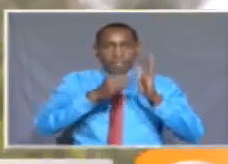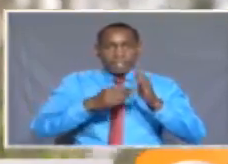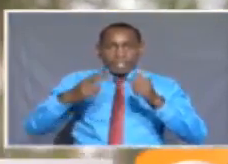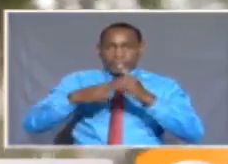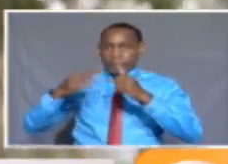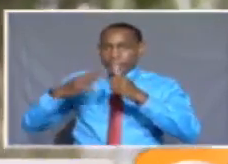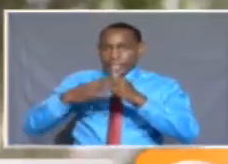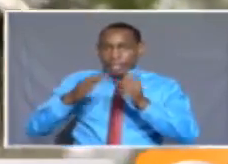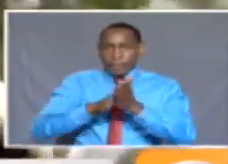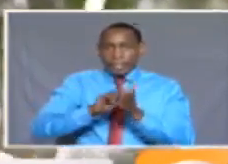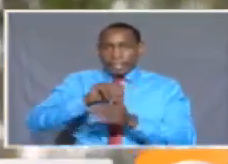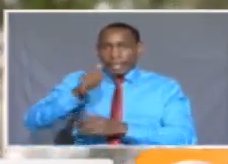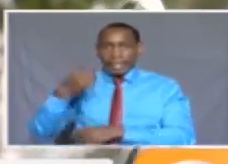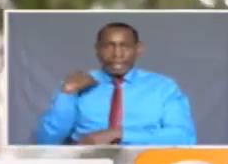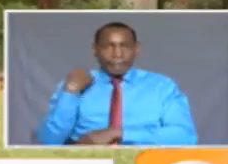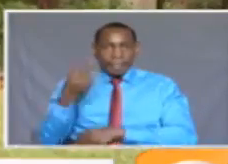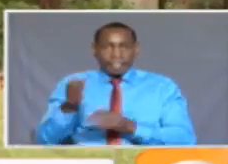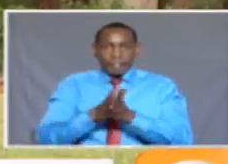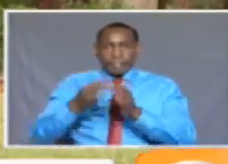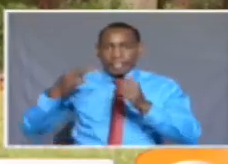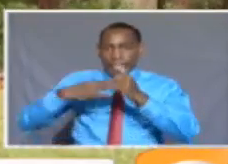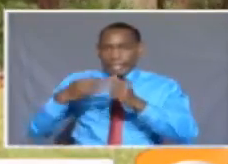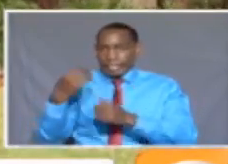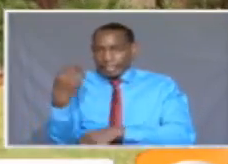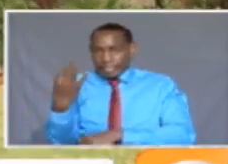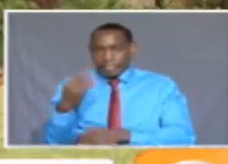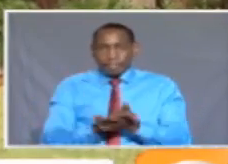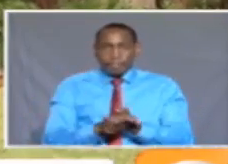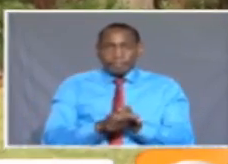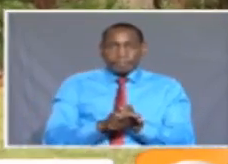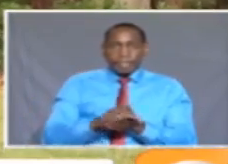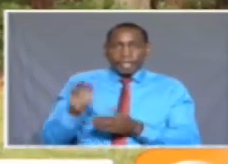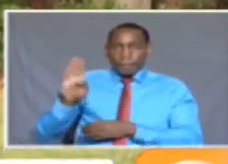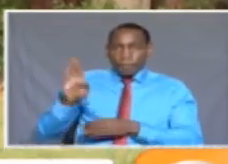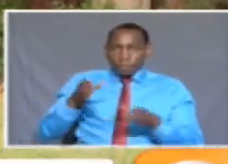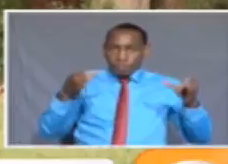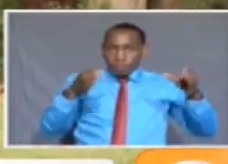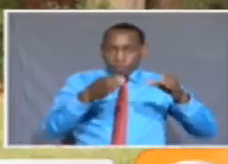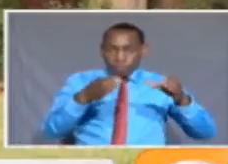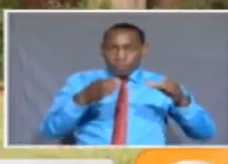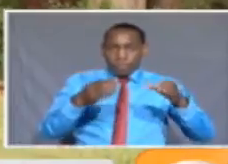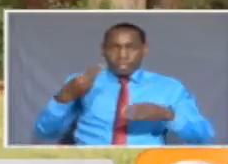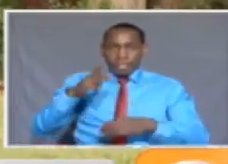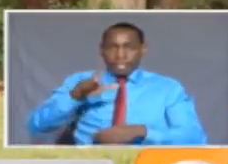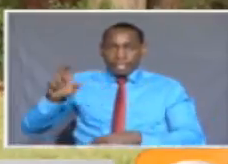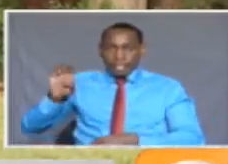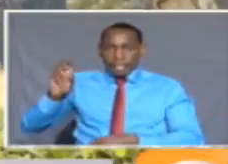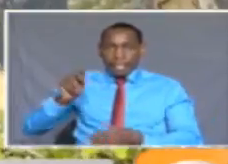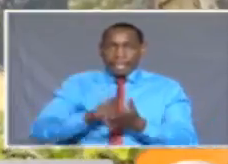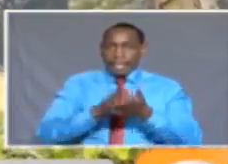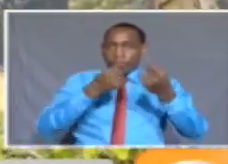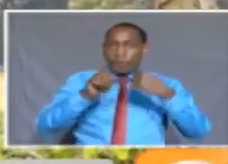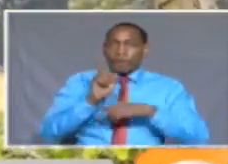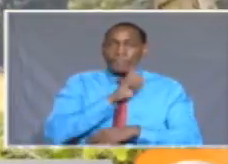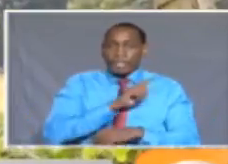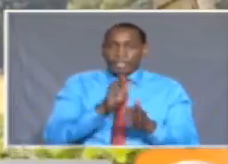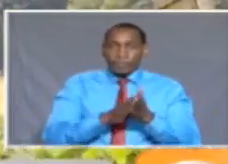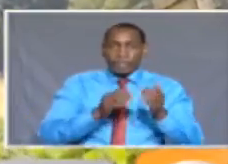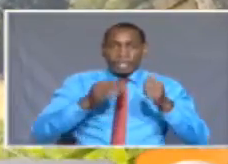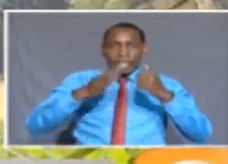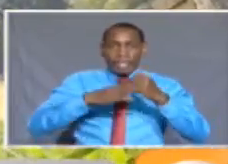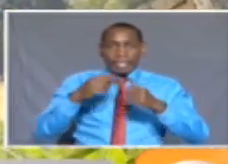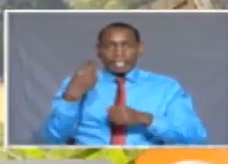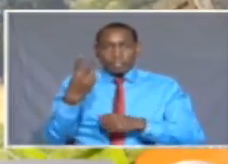gross, while Wakesho was third with 83. In the gross bronze division, it was Helen Chepkwony who carried the day with